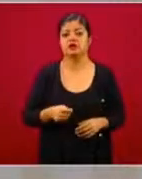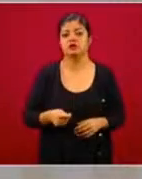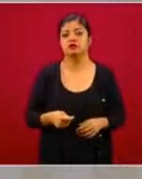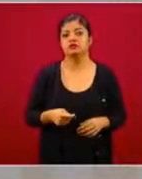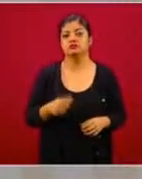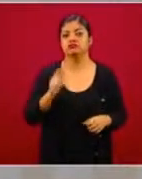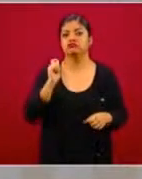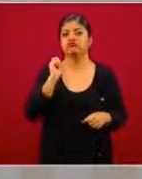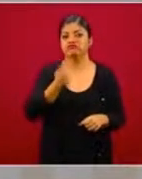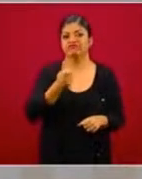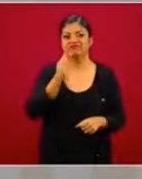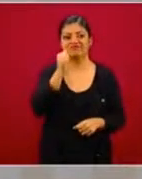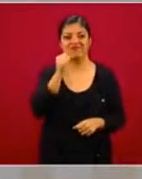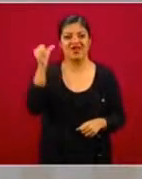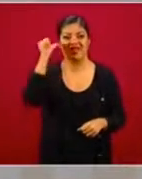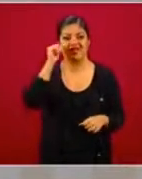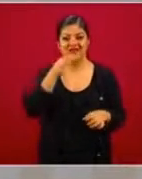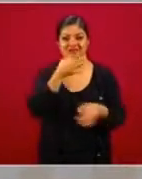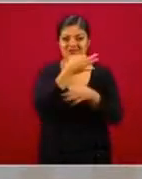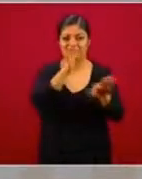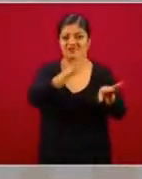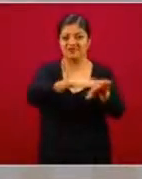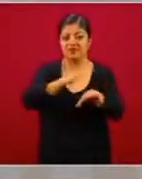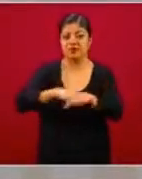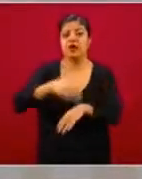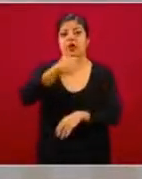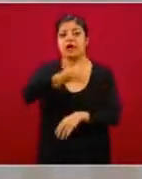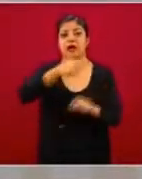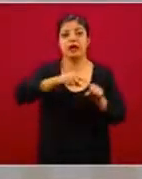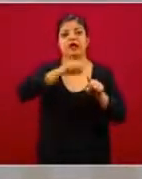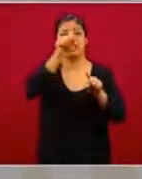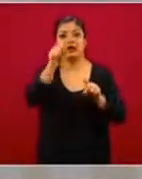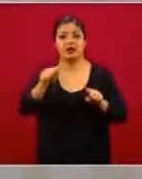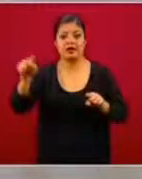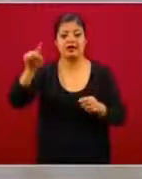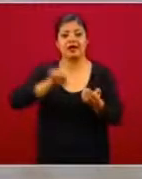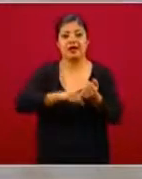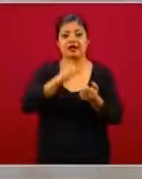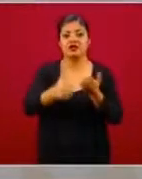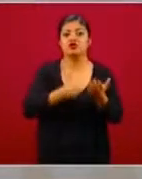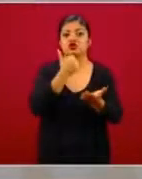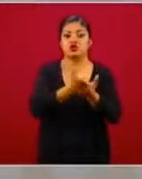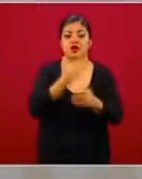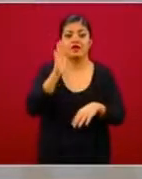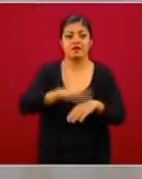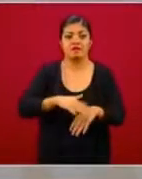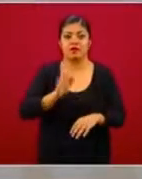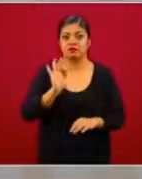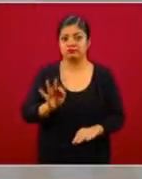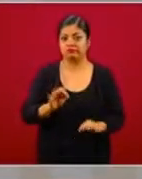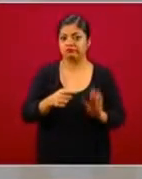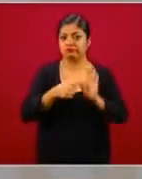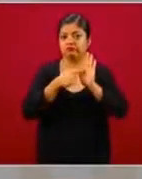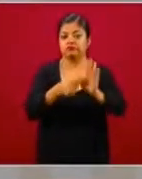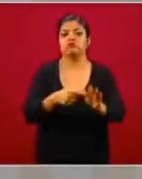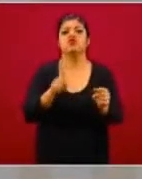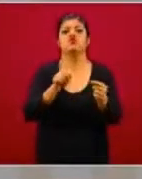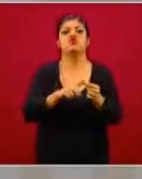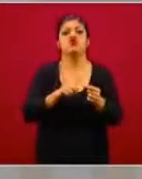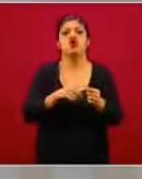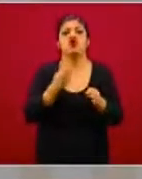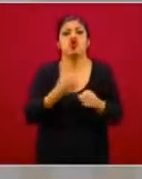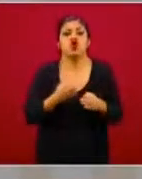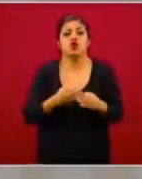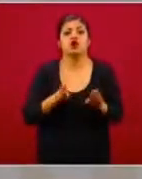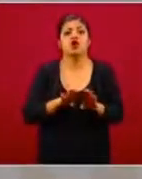weekly aspects of the technical report. Particularly, as I mentioned yesterday, we're going to look at each of the epicurves